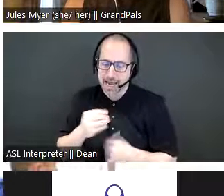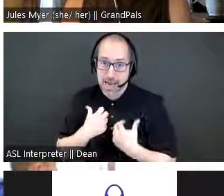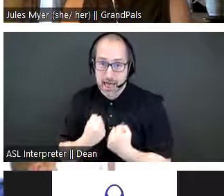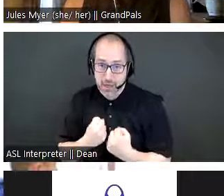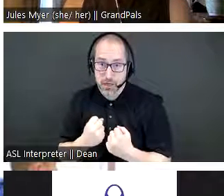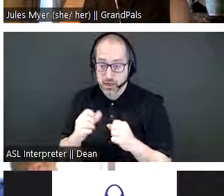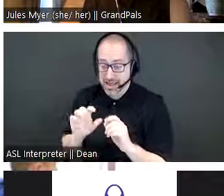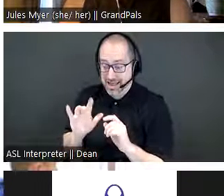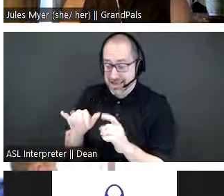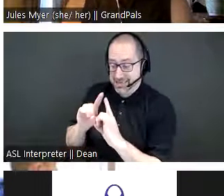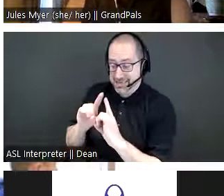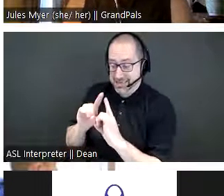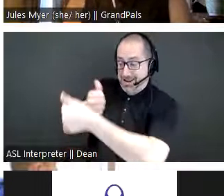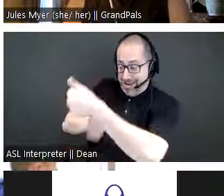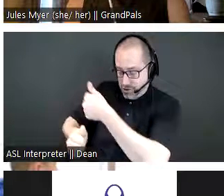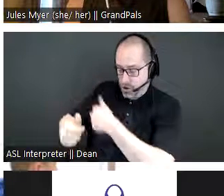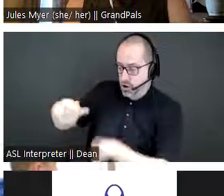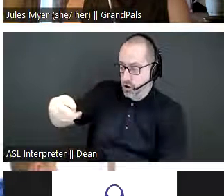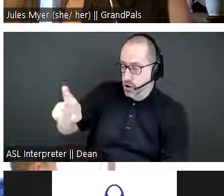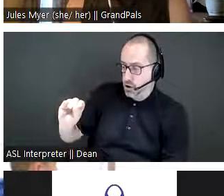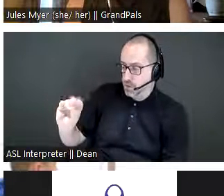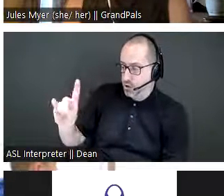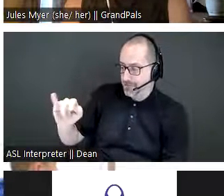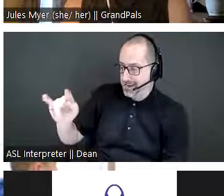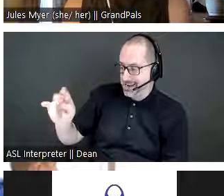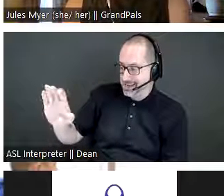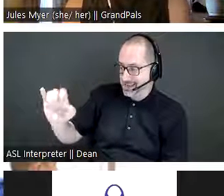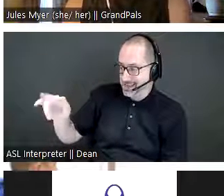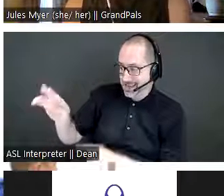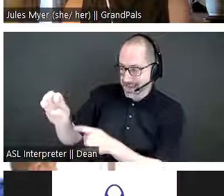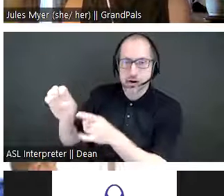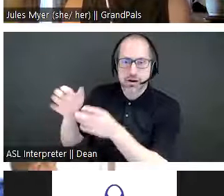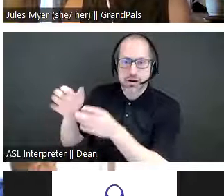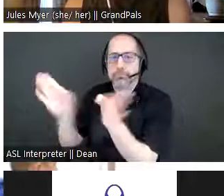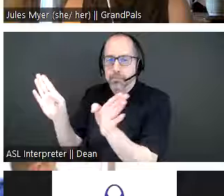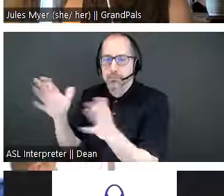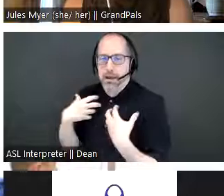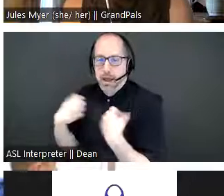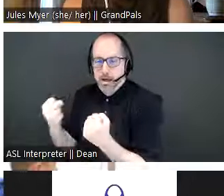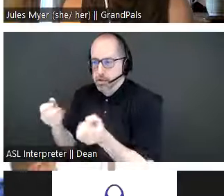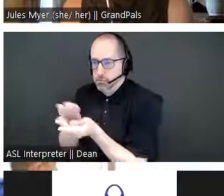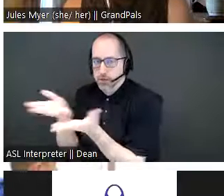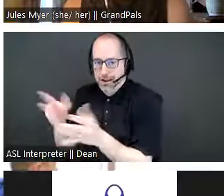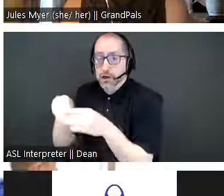department of Providence Care. And if you're not familiar with Providence Care, it's a public health care provider here in Ontario.